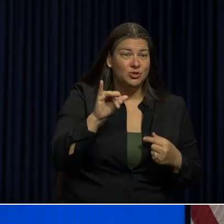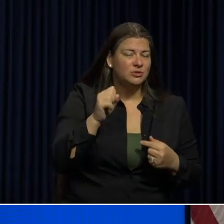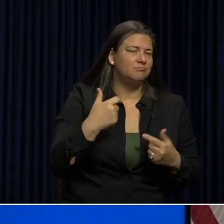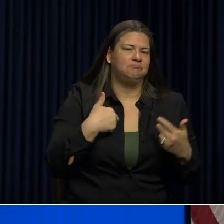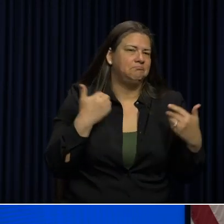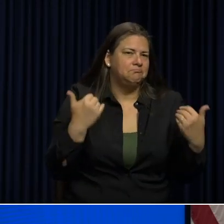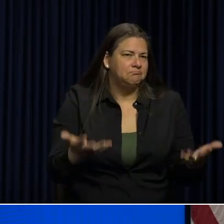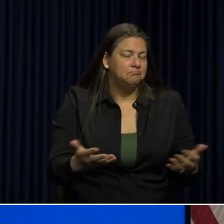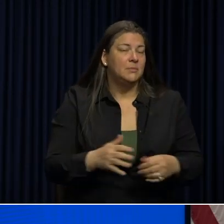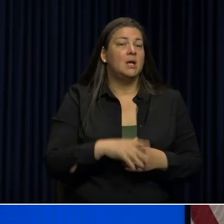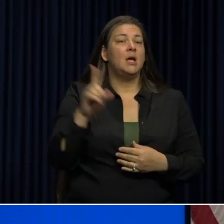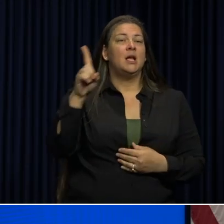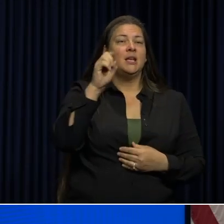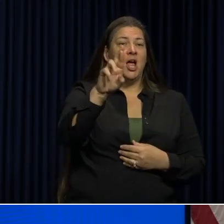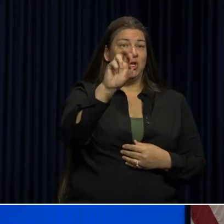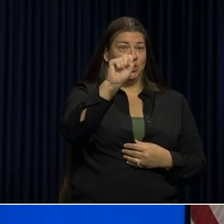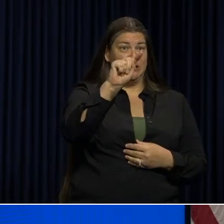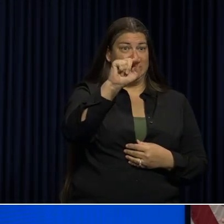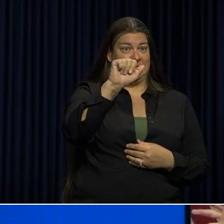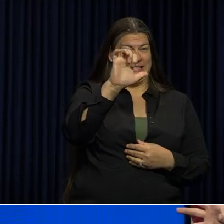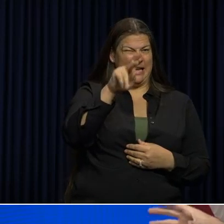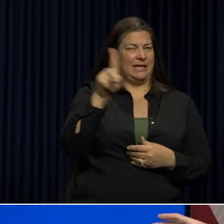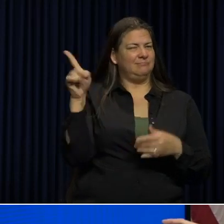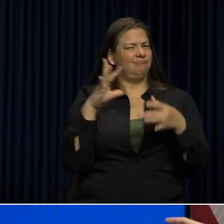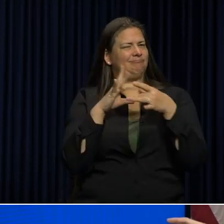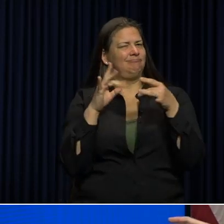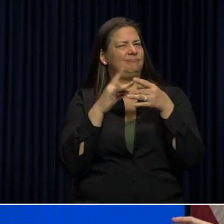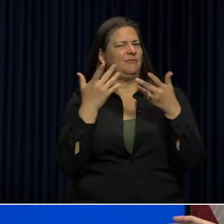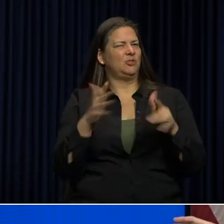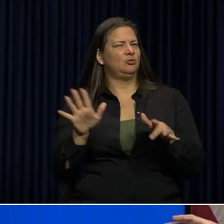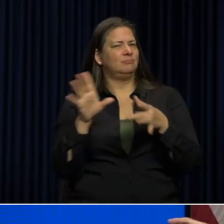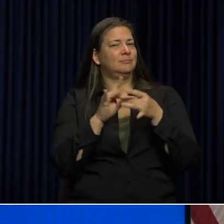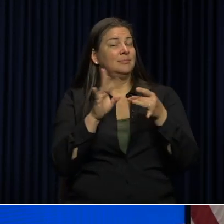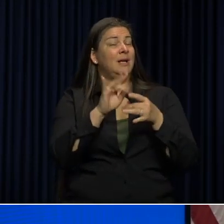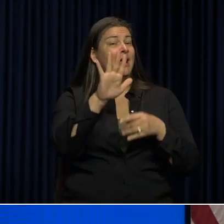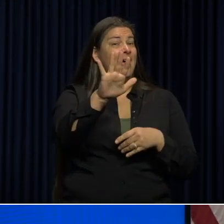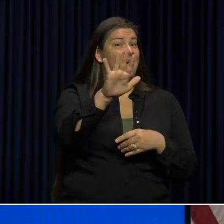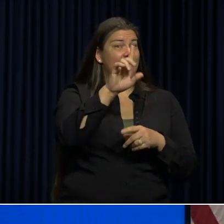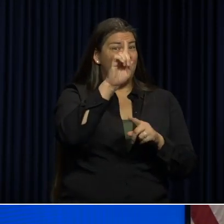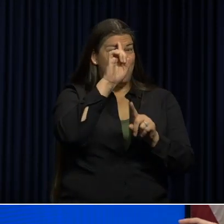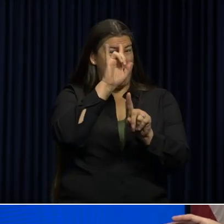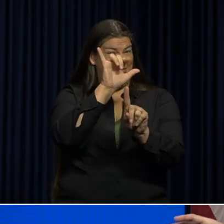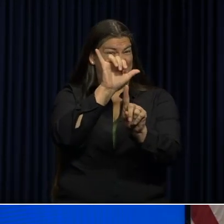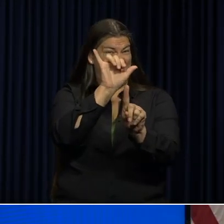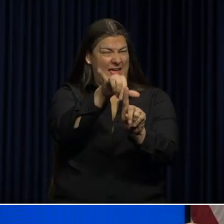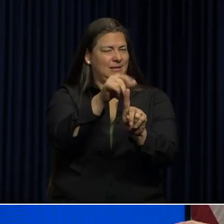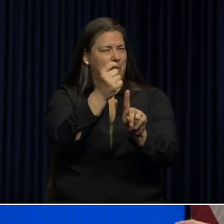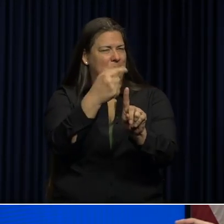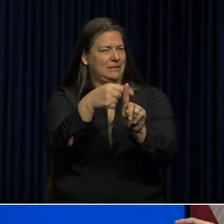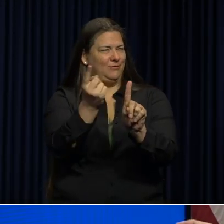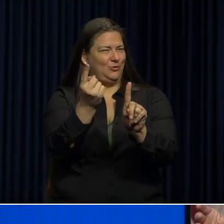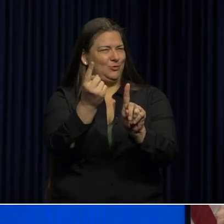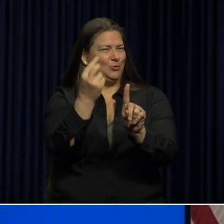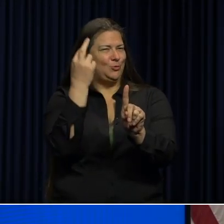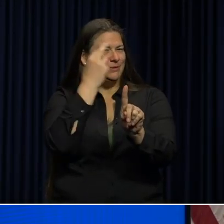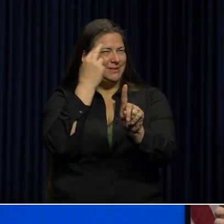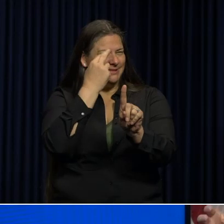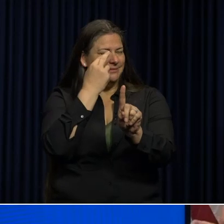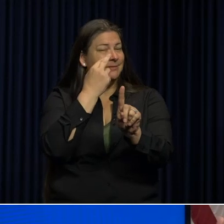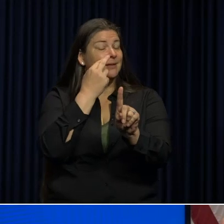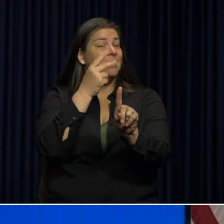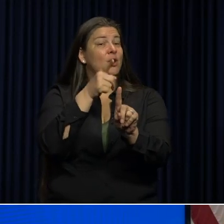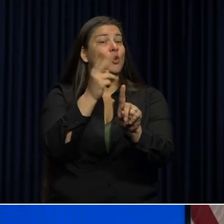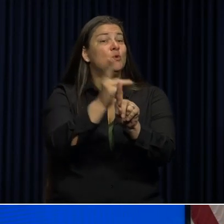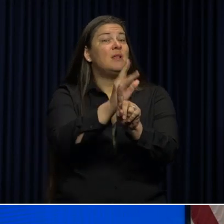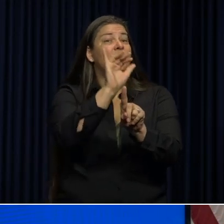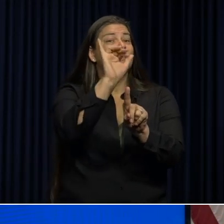talked the other day, there's a different use for them. It's going to provide some good information